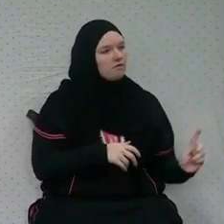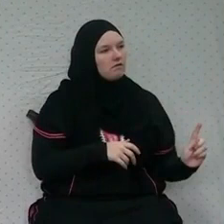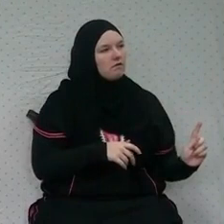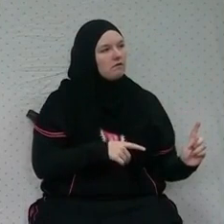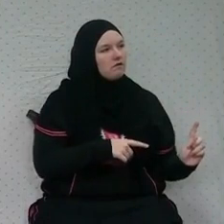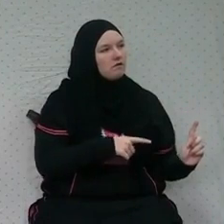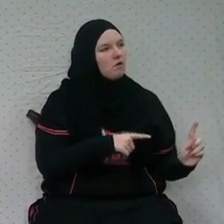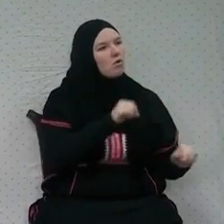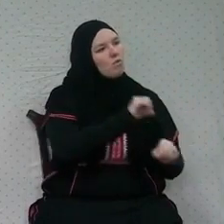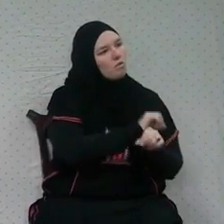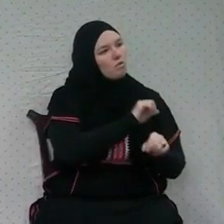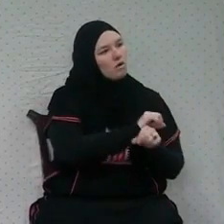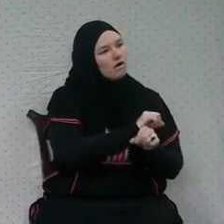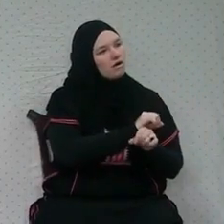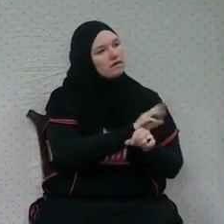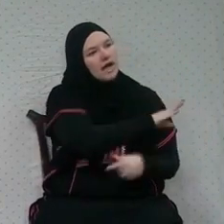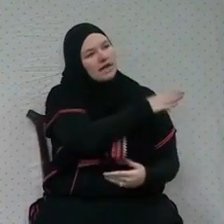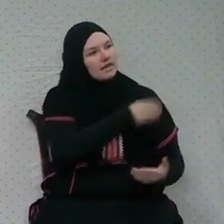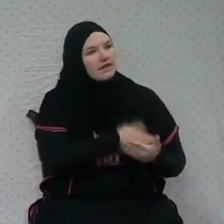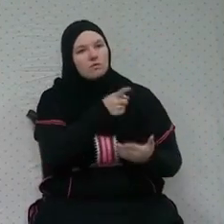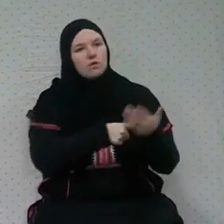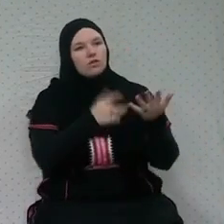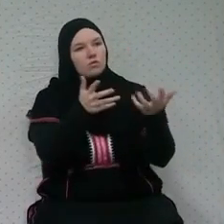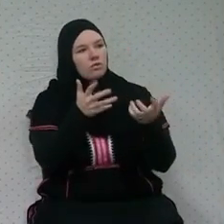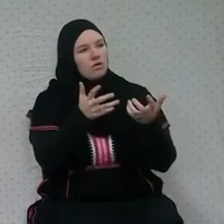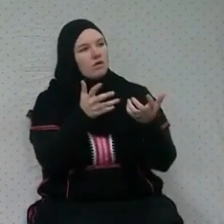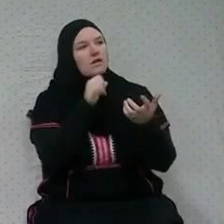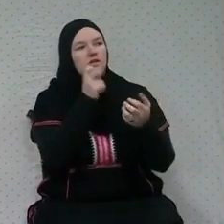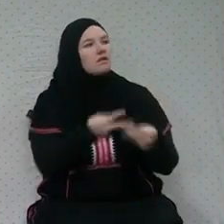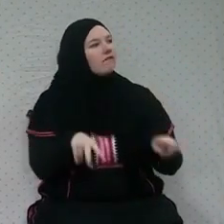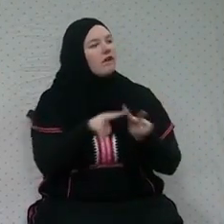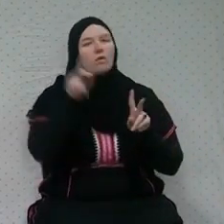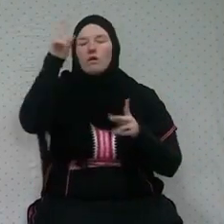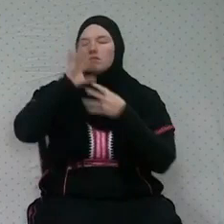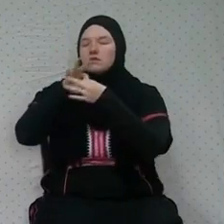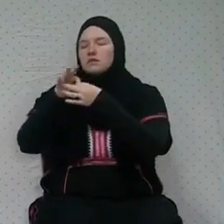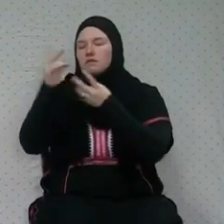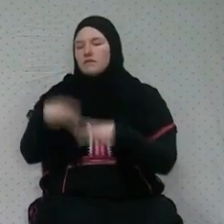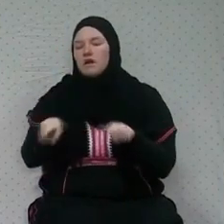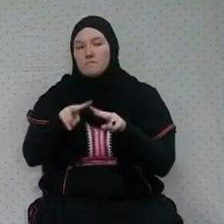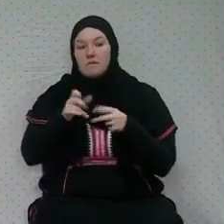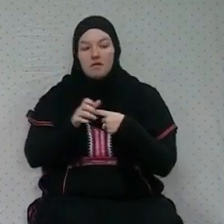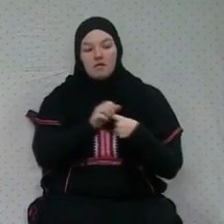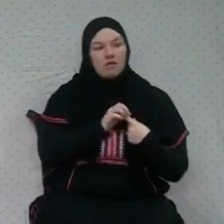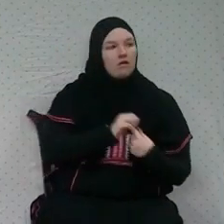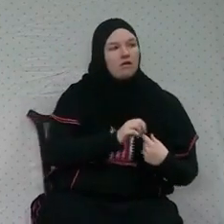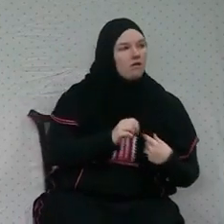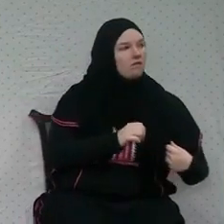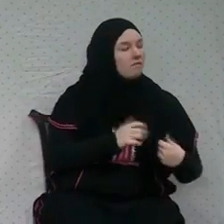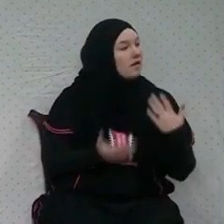works against your will not to value Allah, at least value what He has given